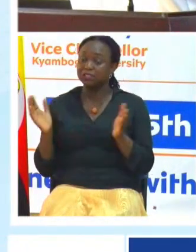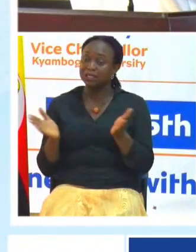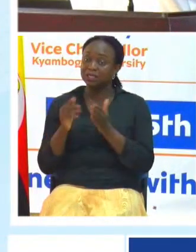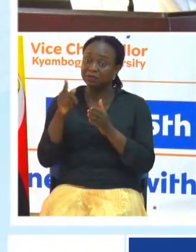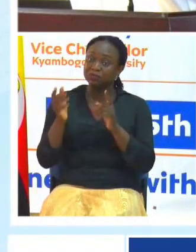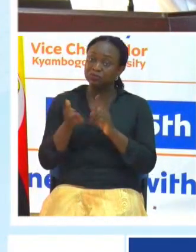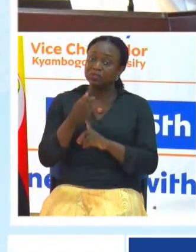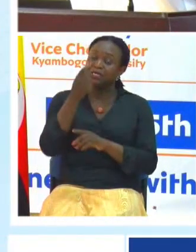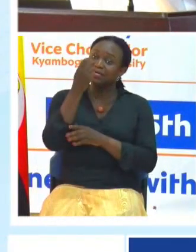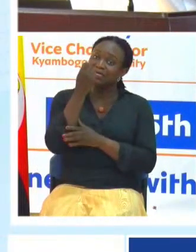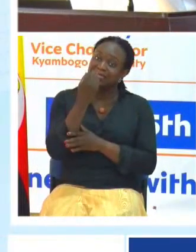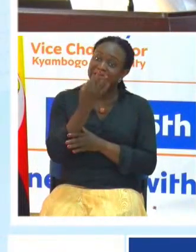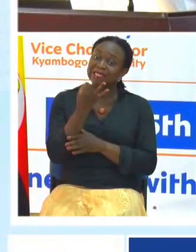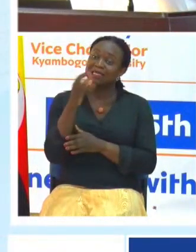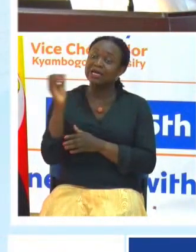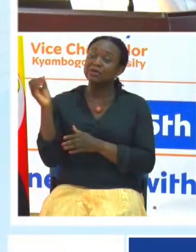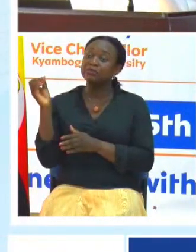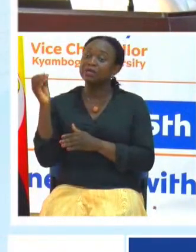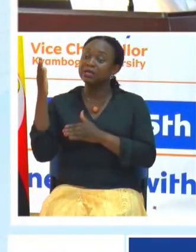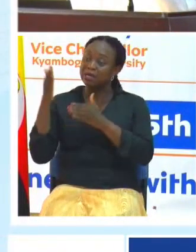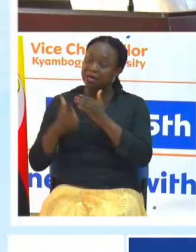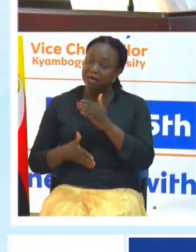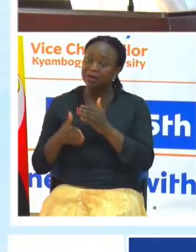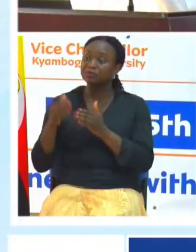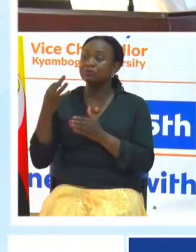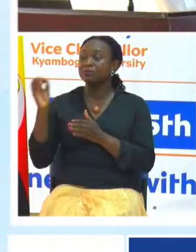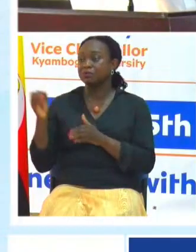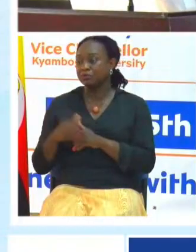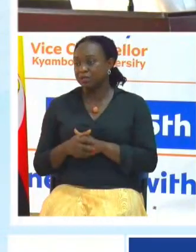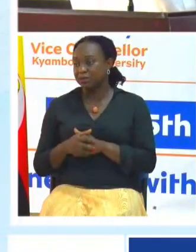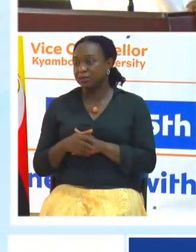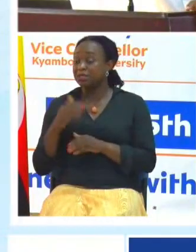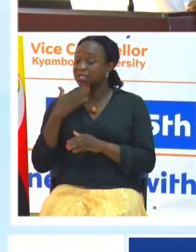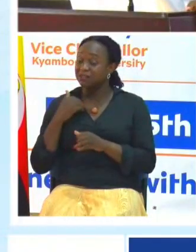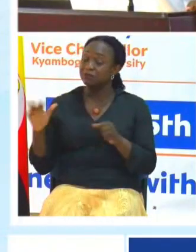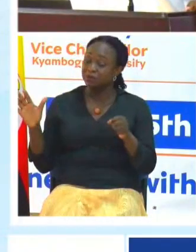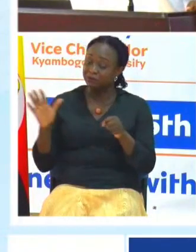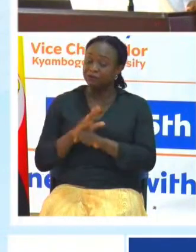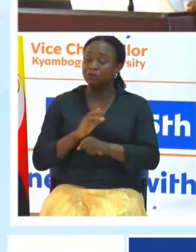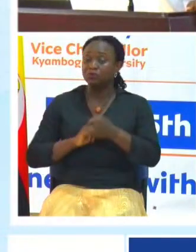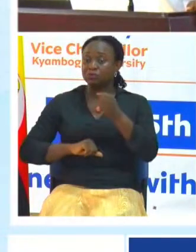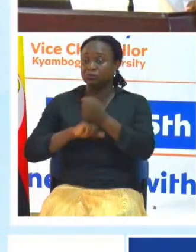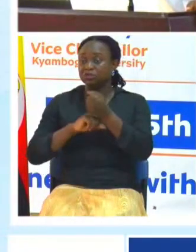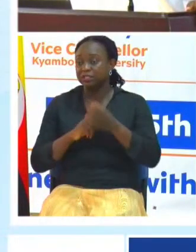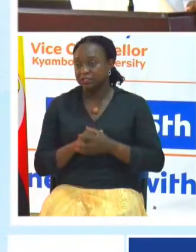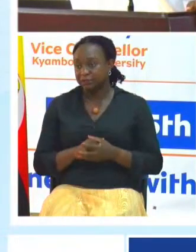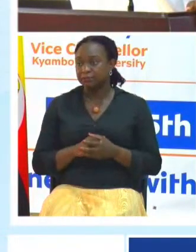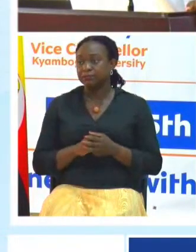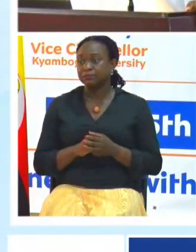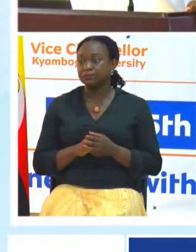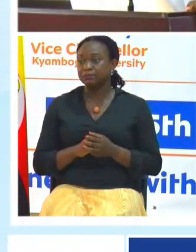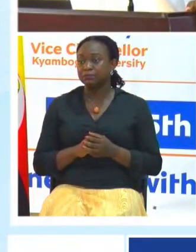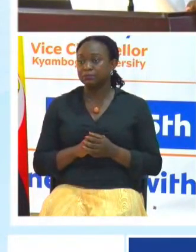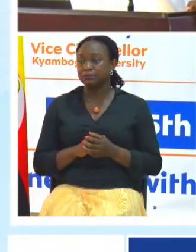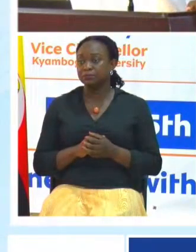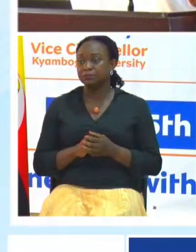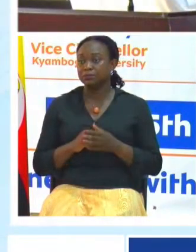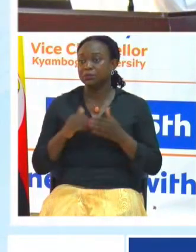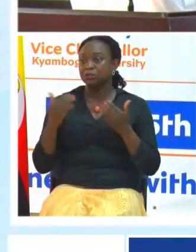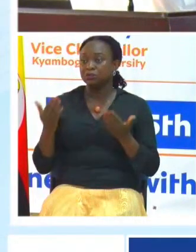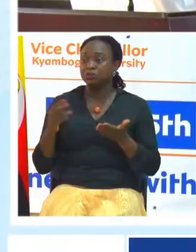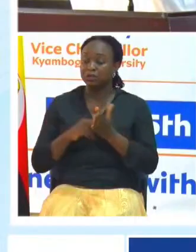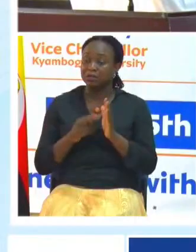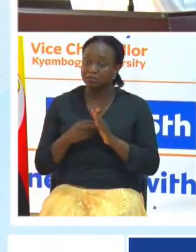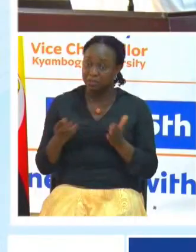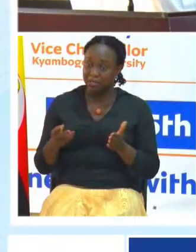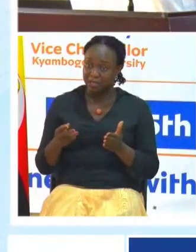get 300 out of 340 if you want to get full funding for your graduate studies in the United States. Meaning that